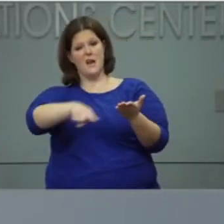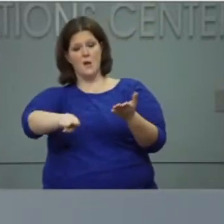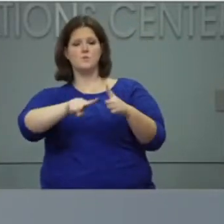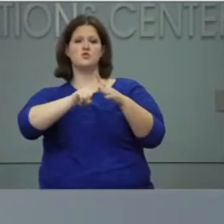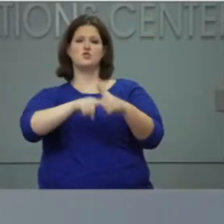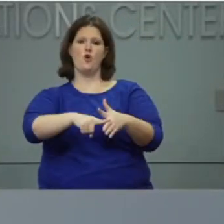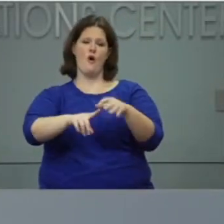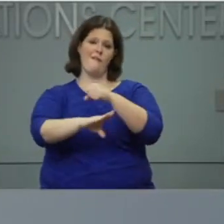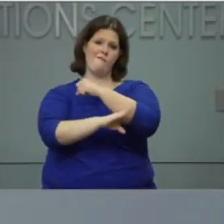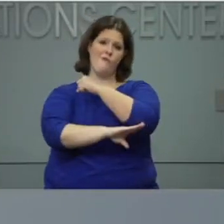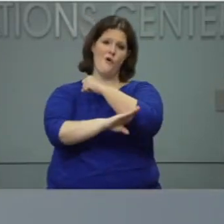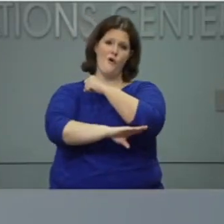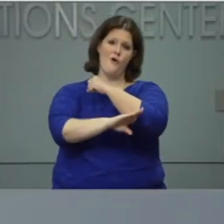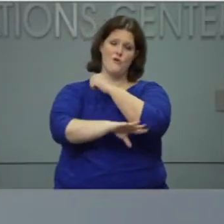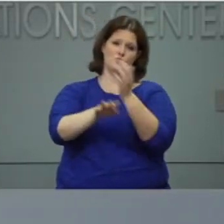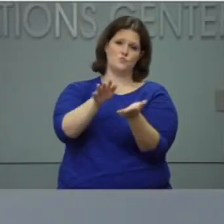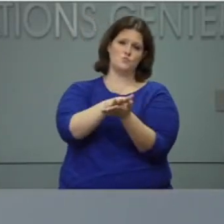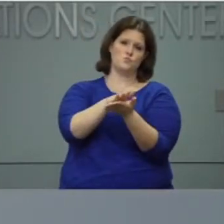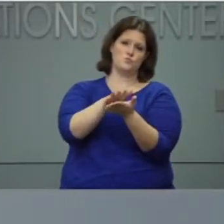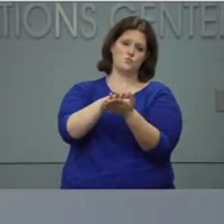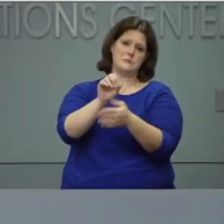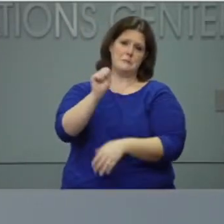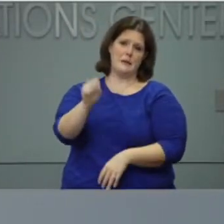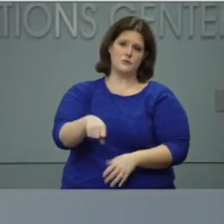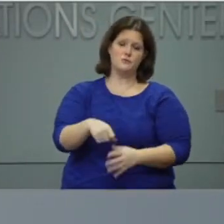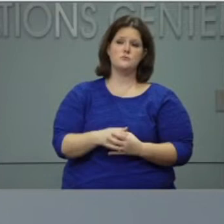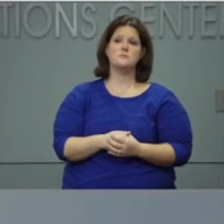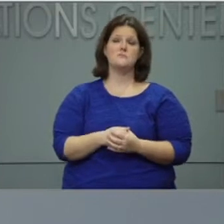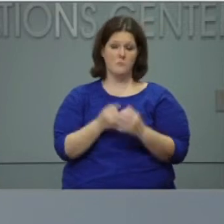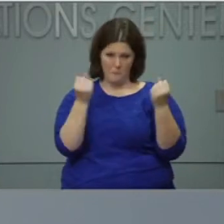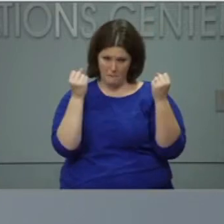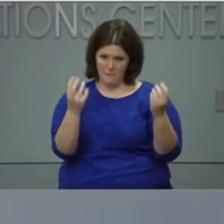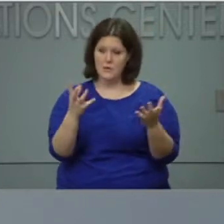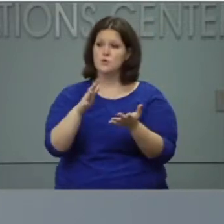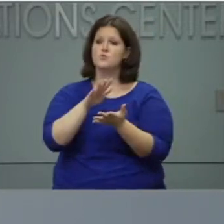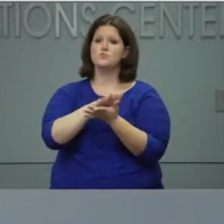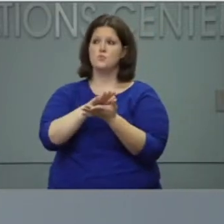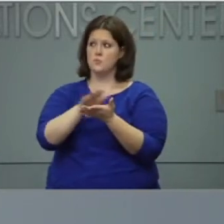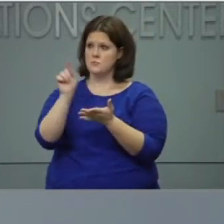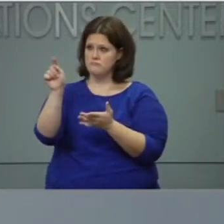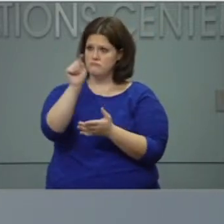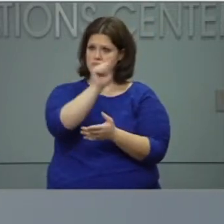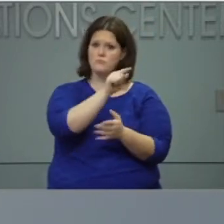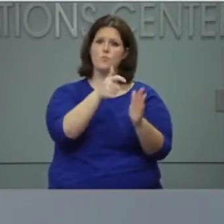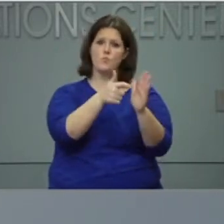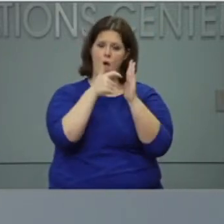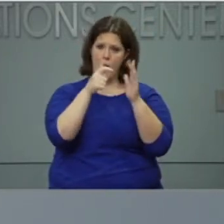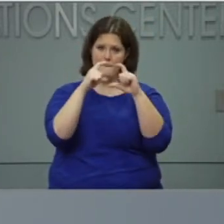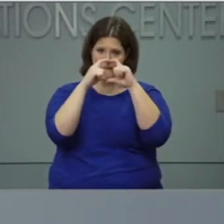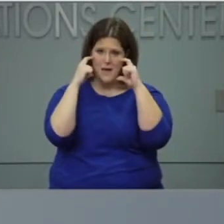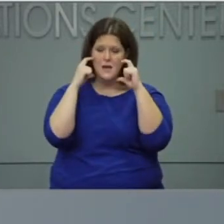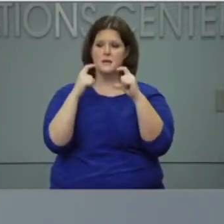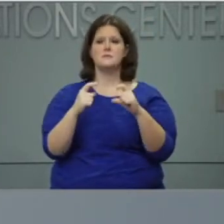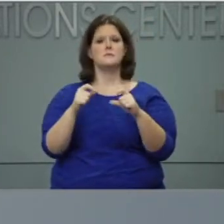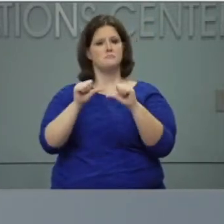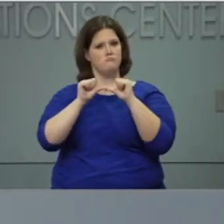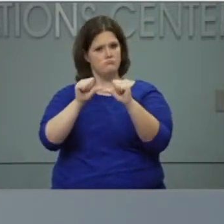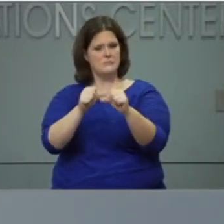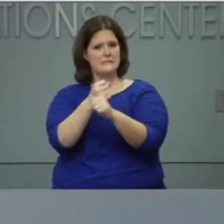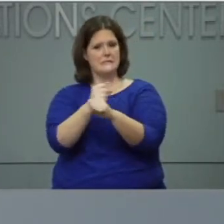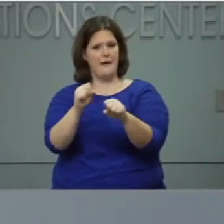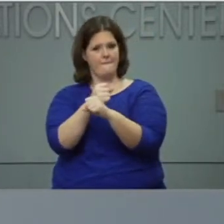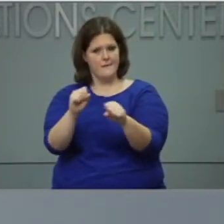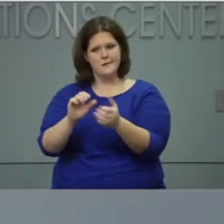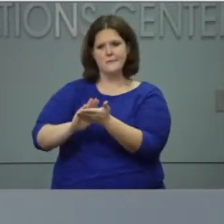we've seen many North Carolina school districts step up to require masks and other safety protocols for their students and staff. This